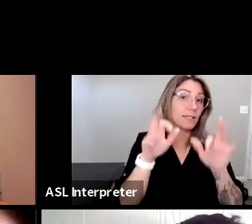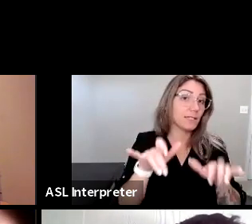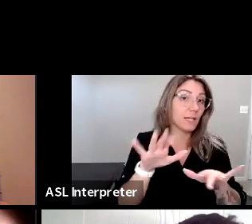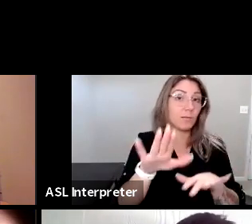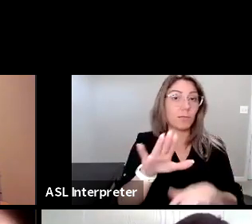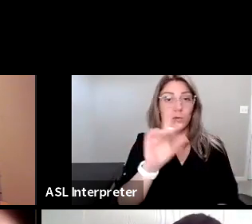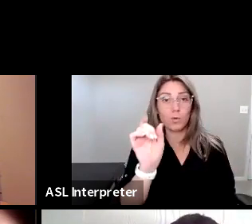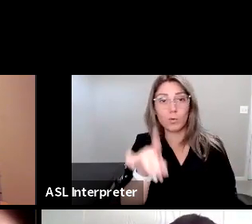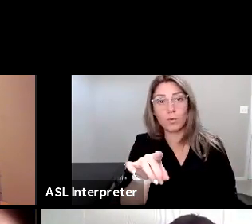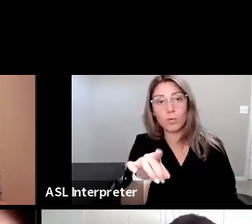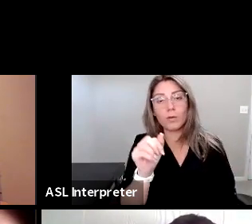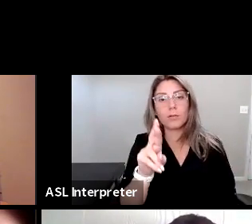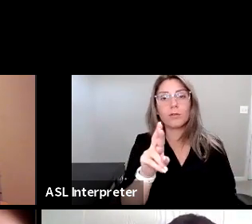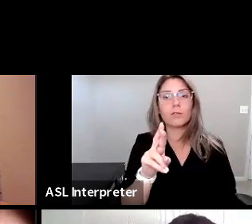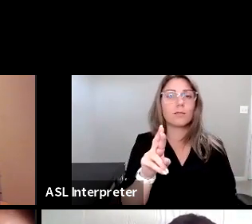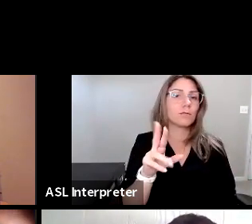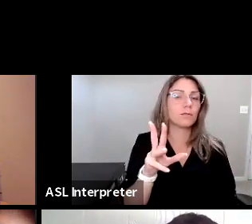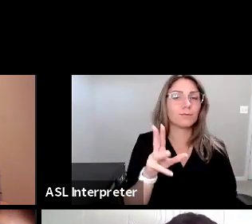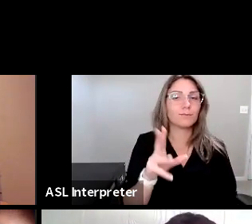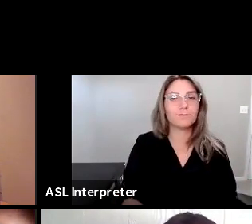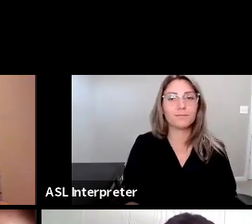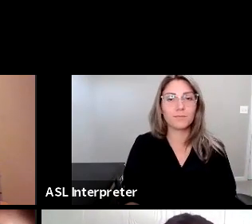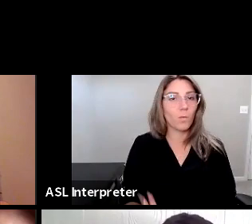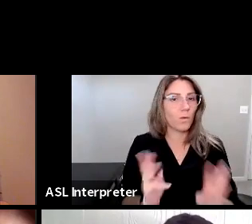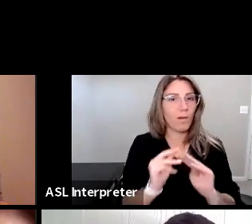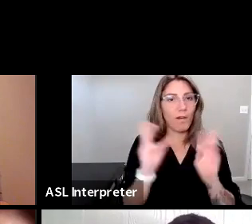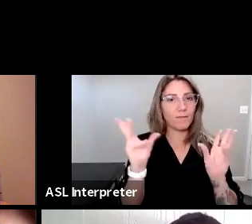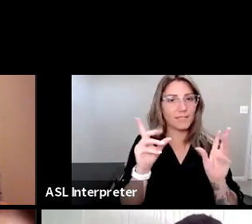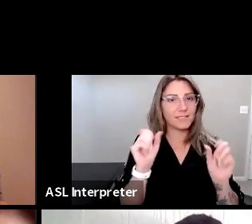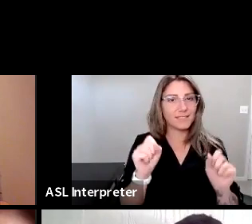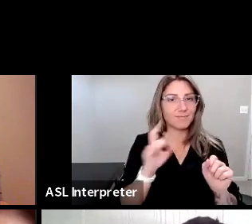your thoughts, or you can obviously